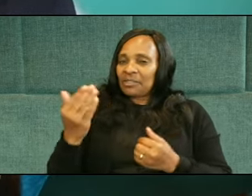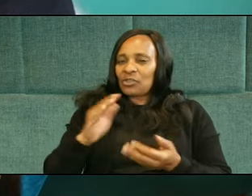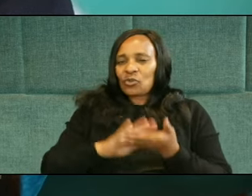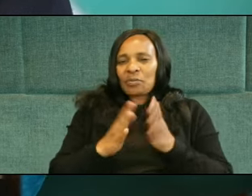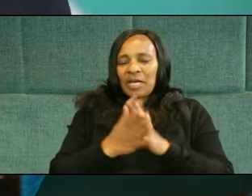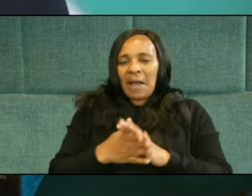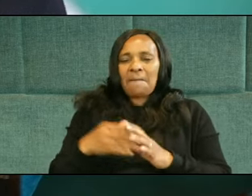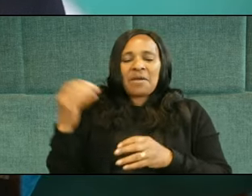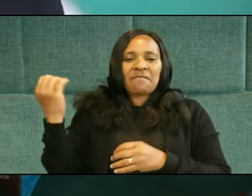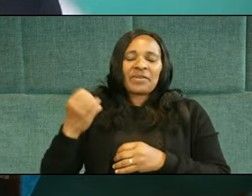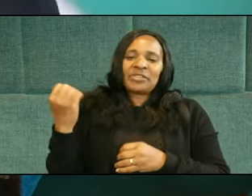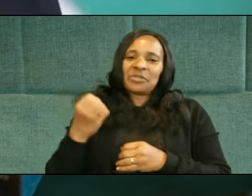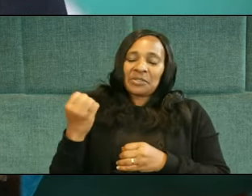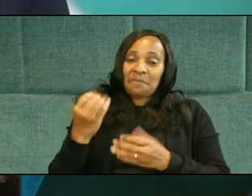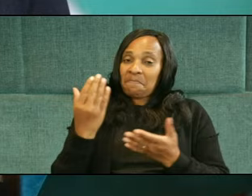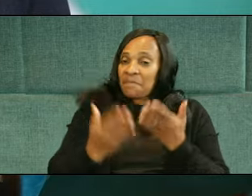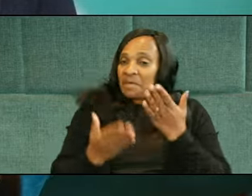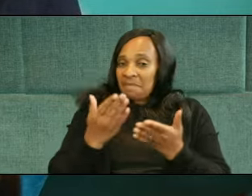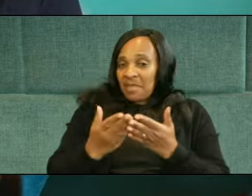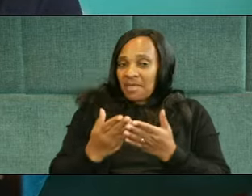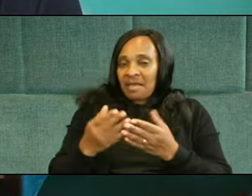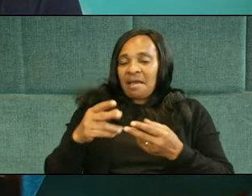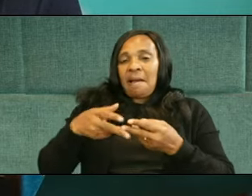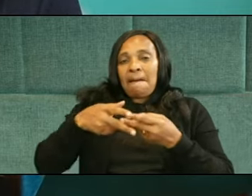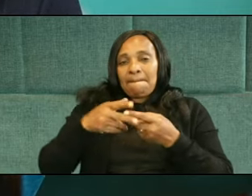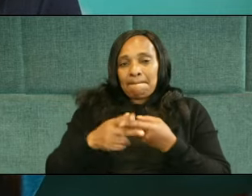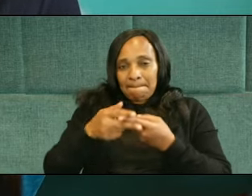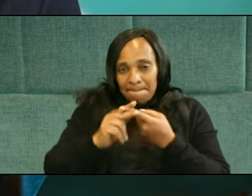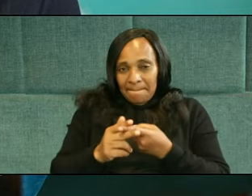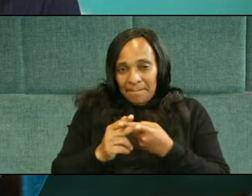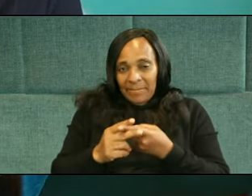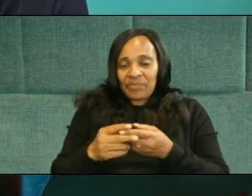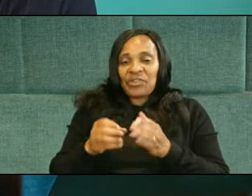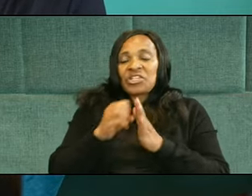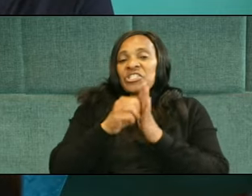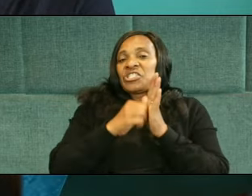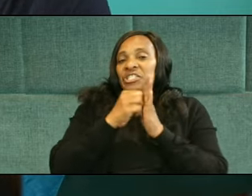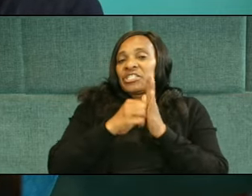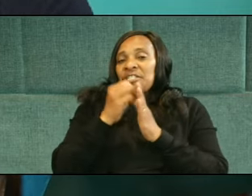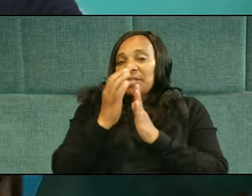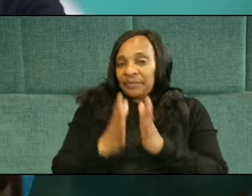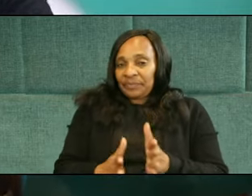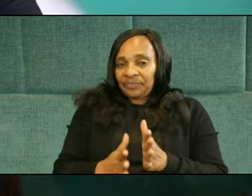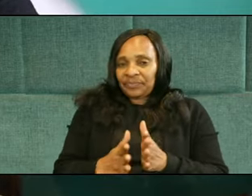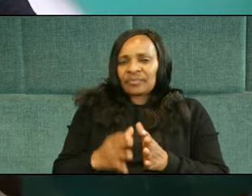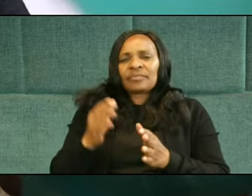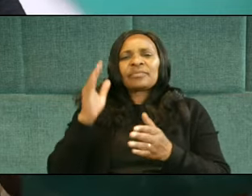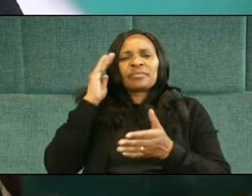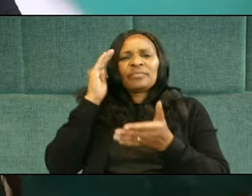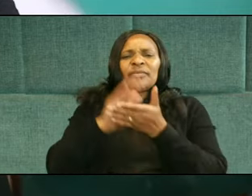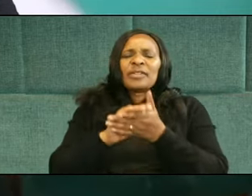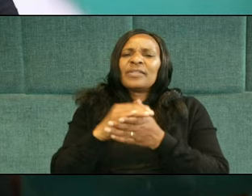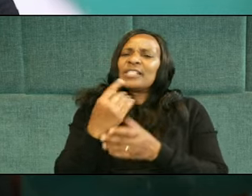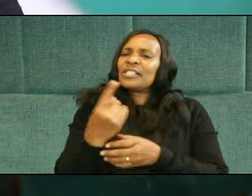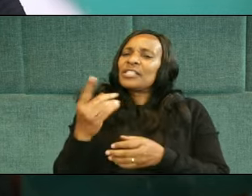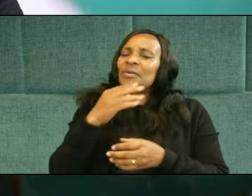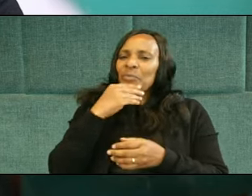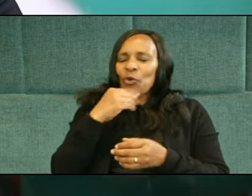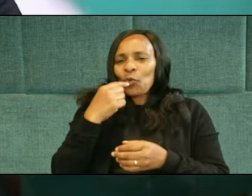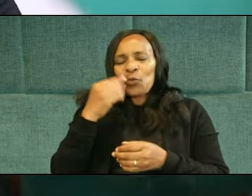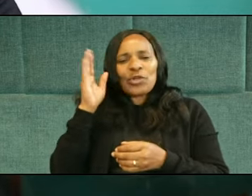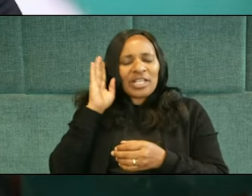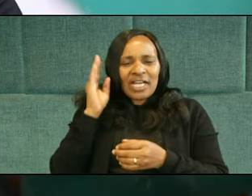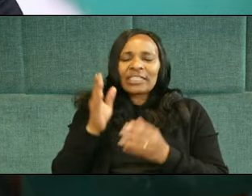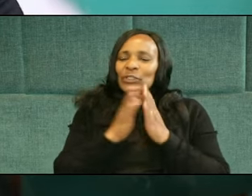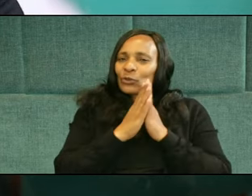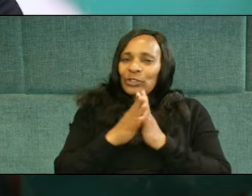become an evangelist and maybe also a mechanical engineer. He hopes that every boy and girl who hears his story will